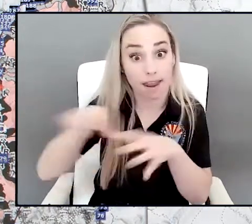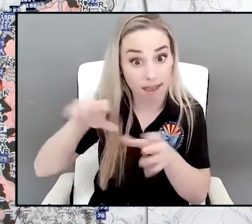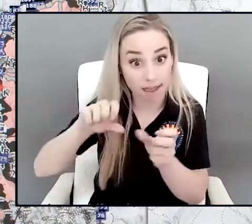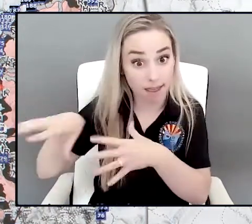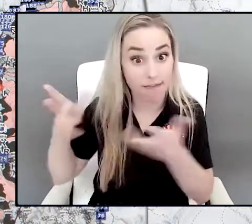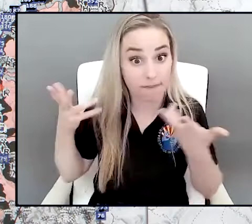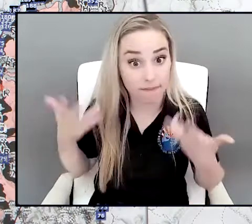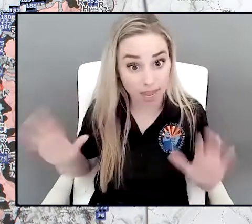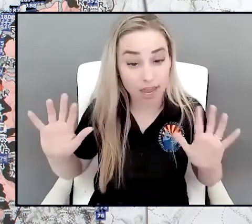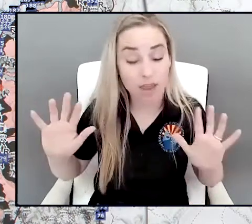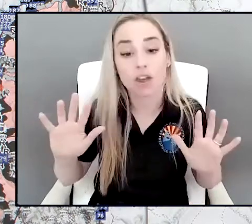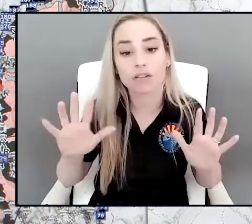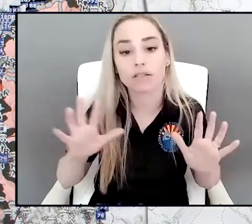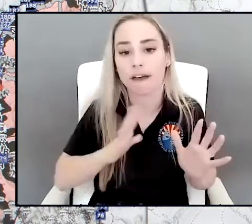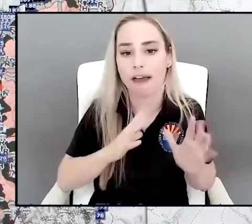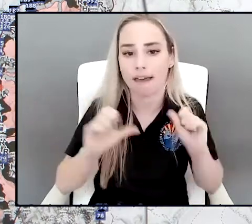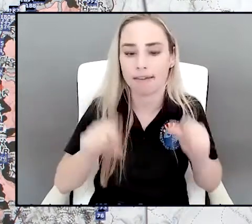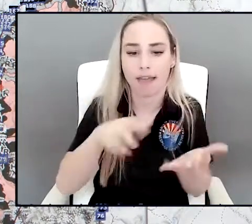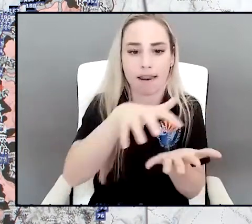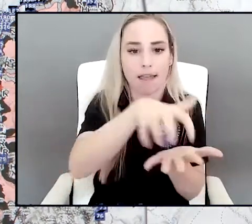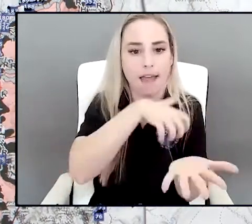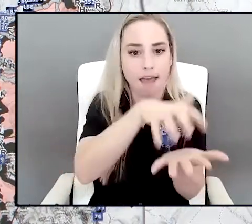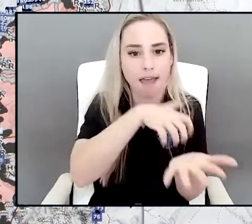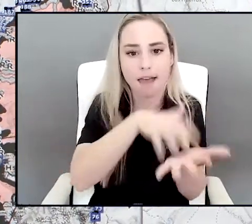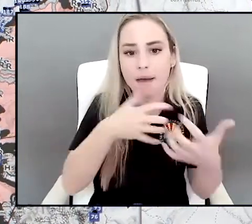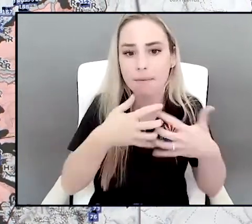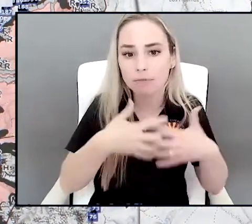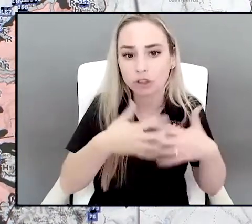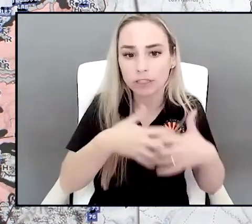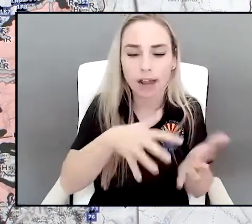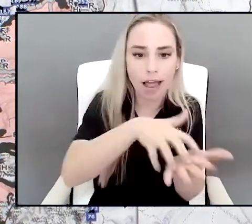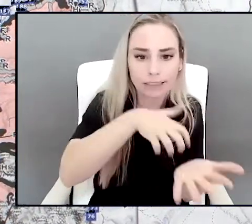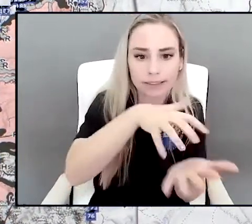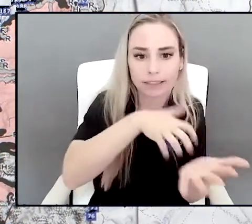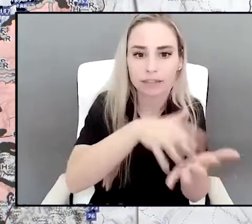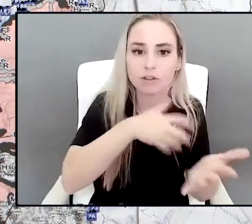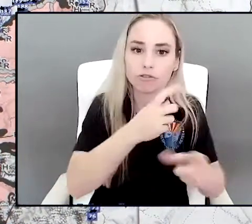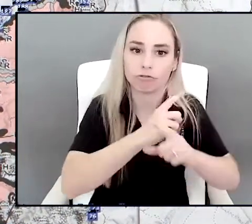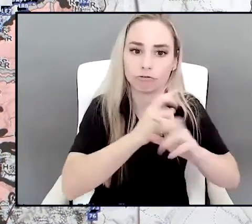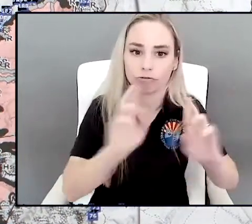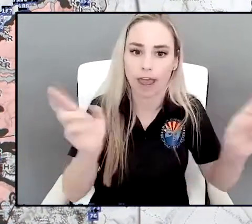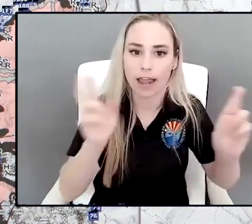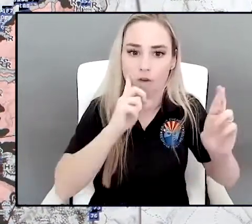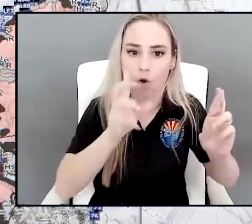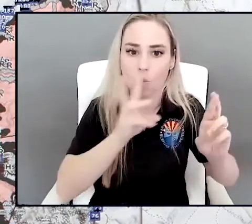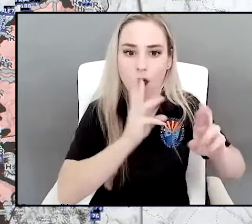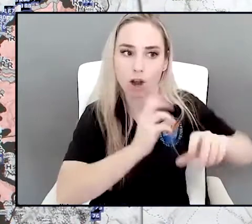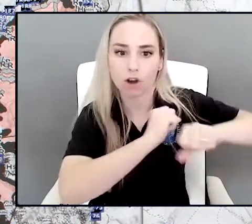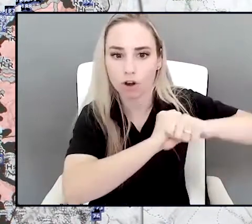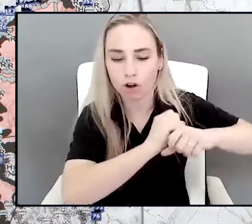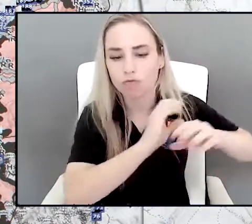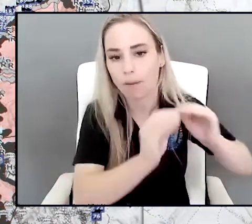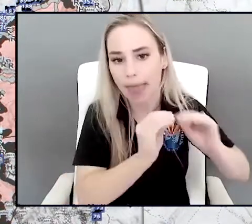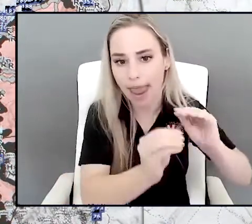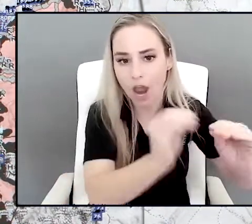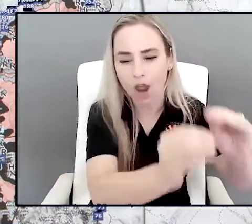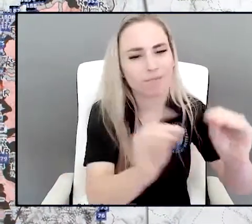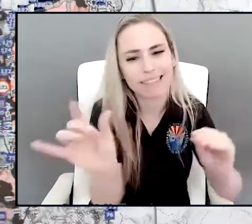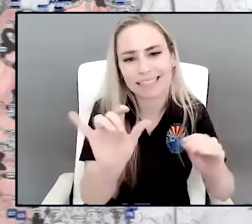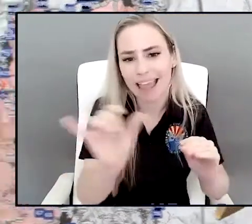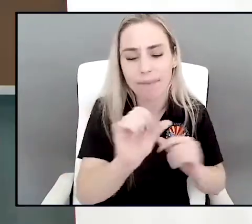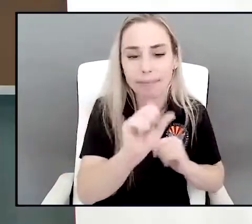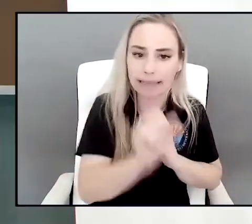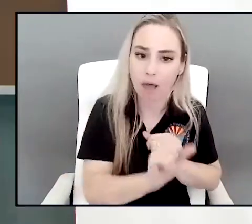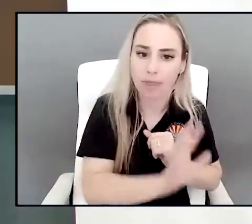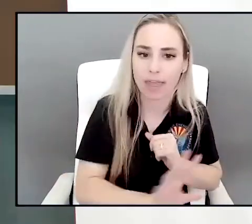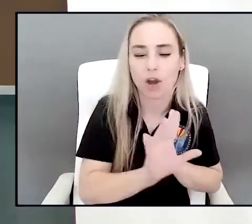in with the dozers, or the excavators, and start water barring and doing the same type of repair work that